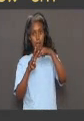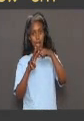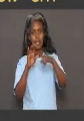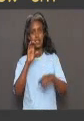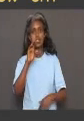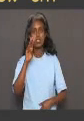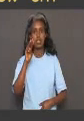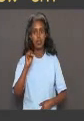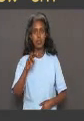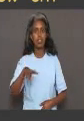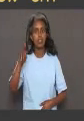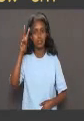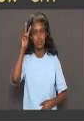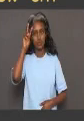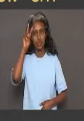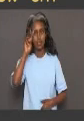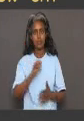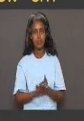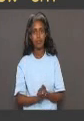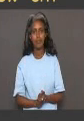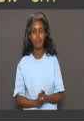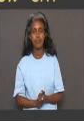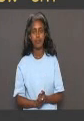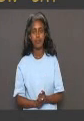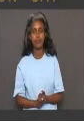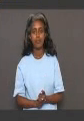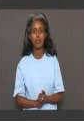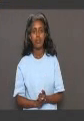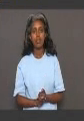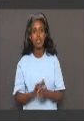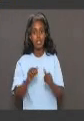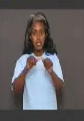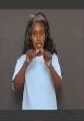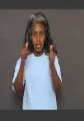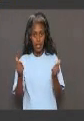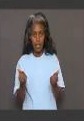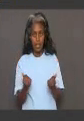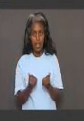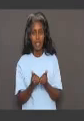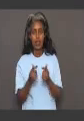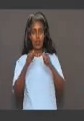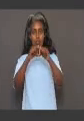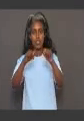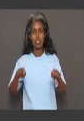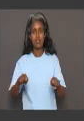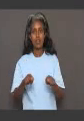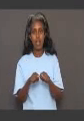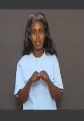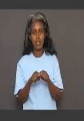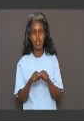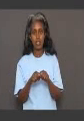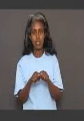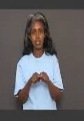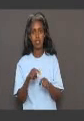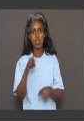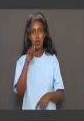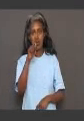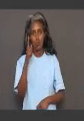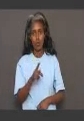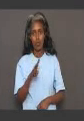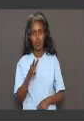28.125 pi centimeters squared. The area of the